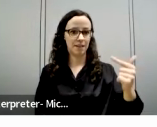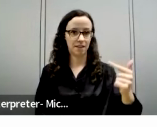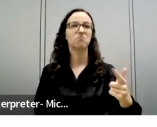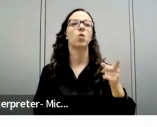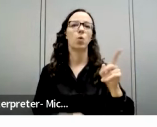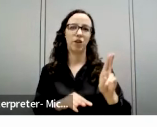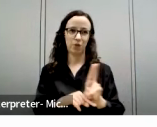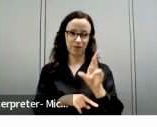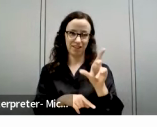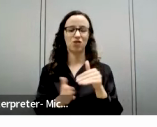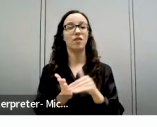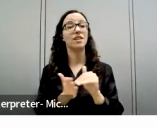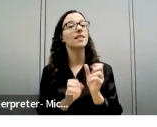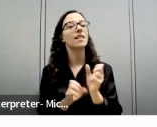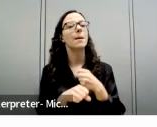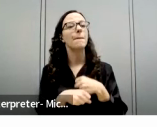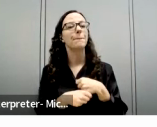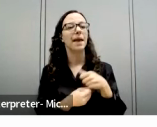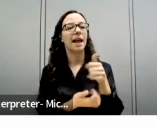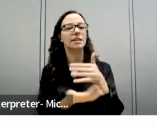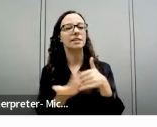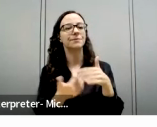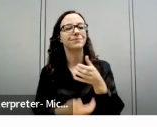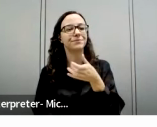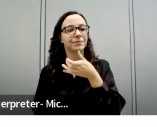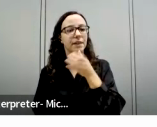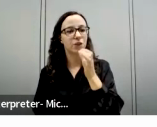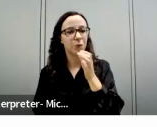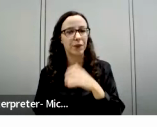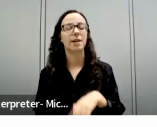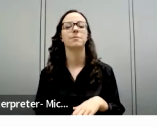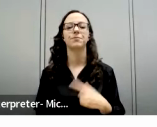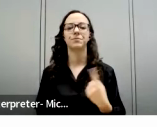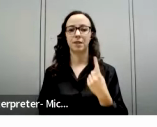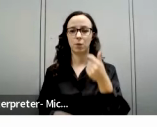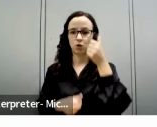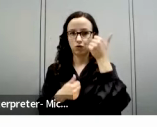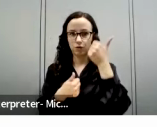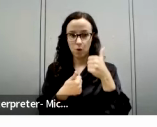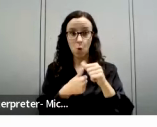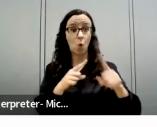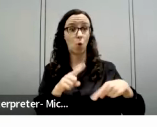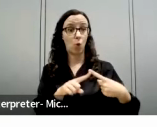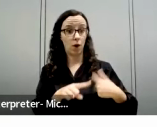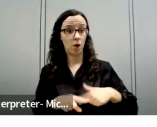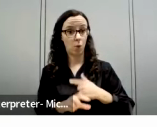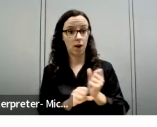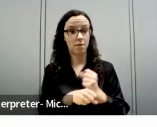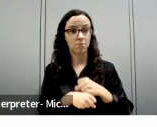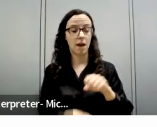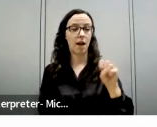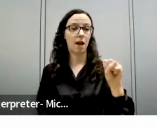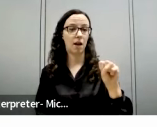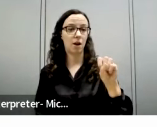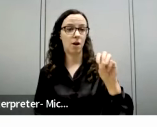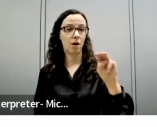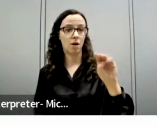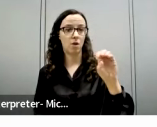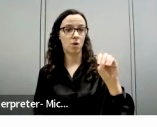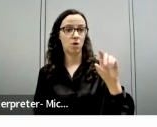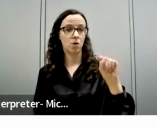that of making a smoothie. So something to be mindful of is that when we make a smoothie, there are a lot of different components and fruits